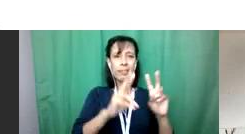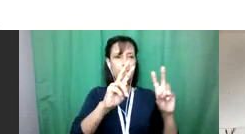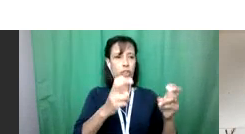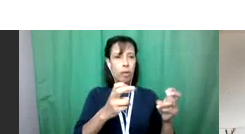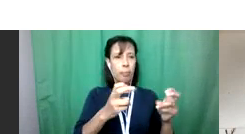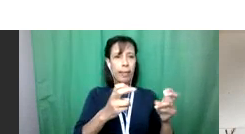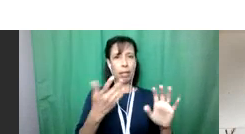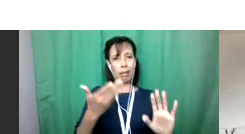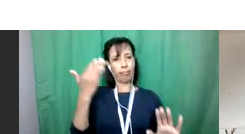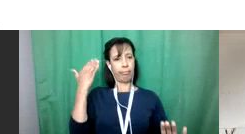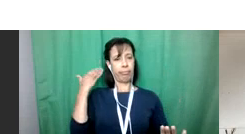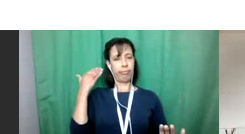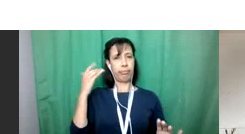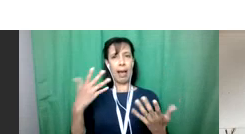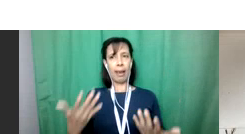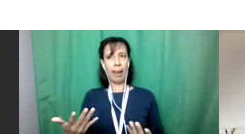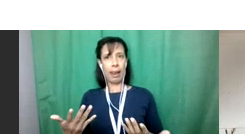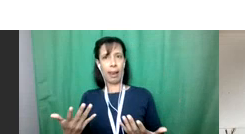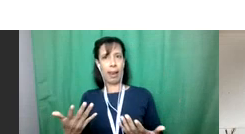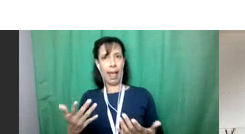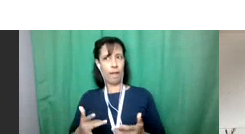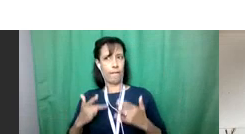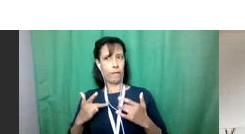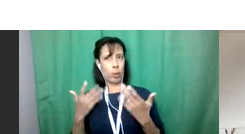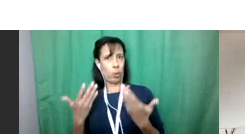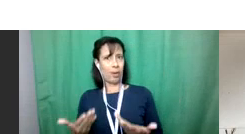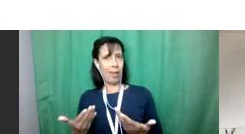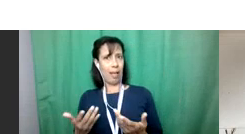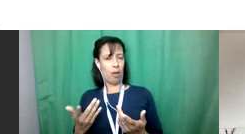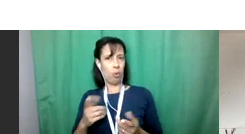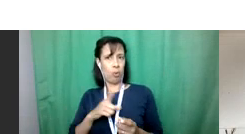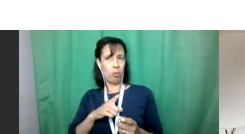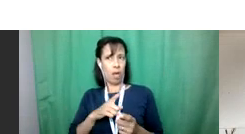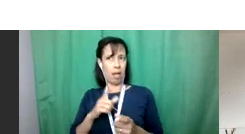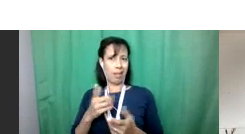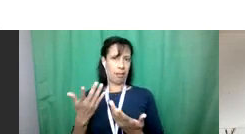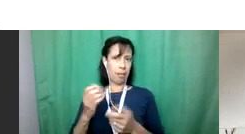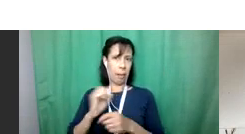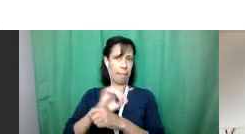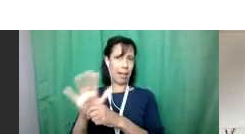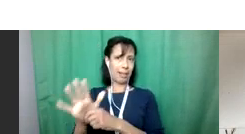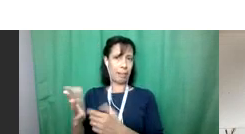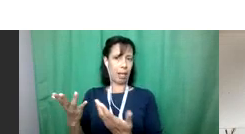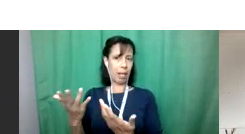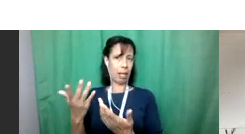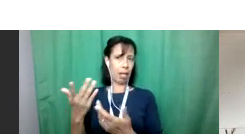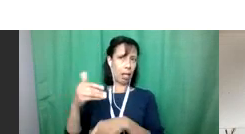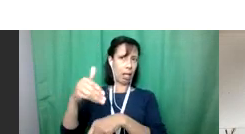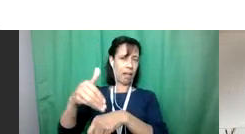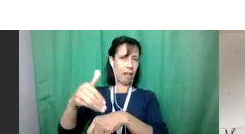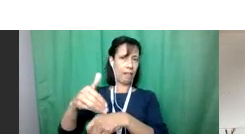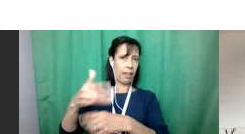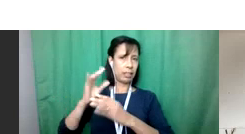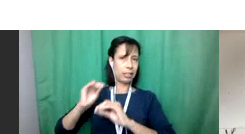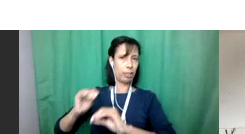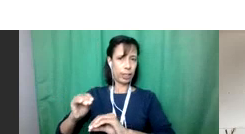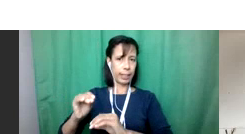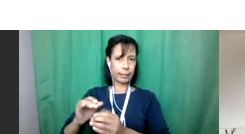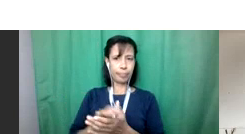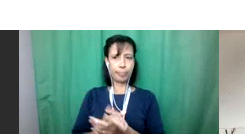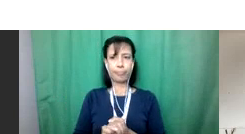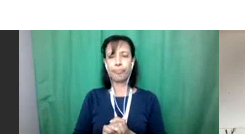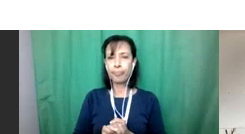question. There's one last thing I'd like to show you before I stop. I'm just going to go back to my screen again. I think